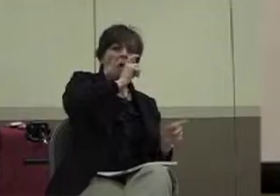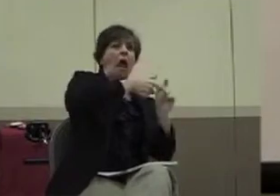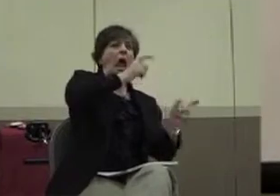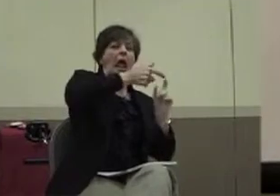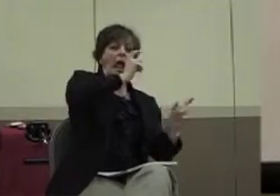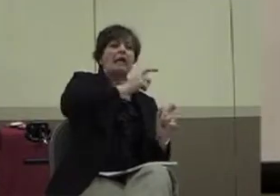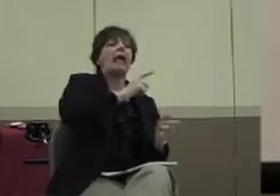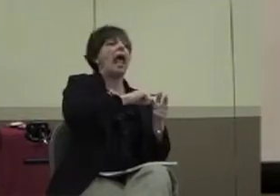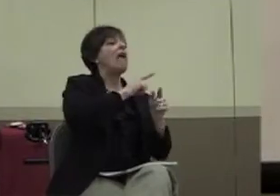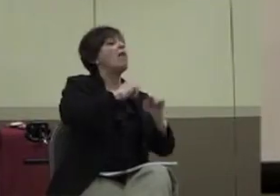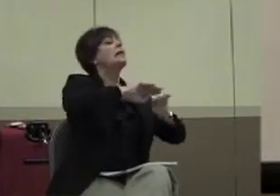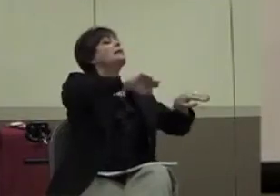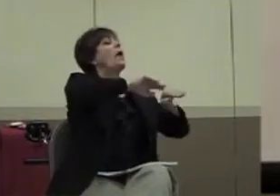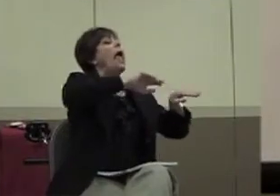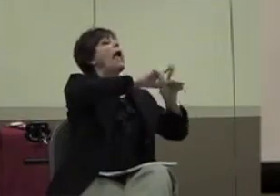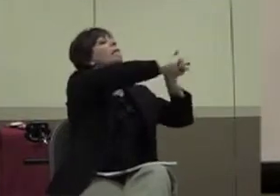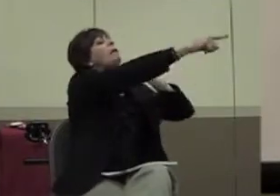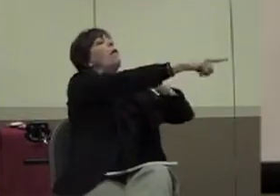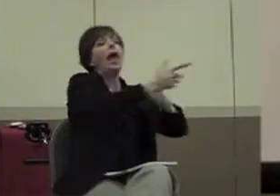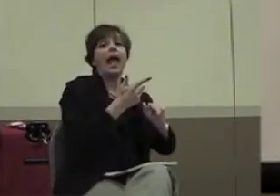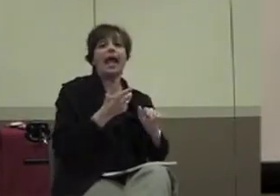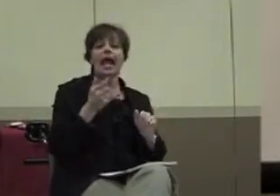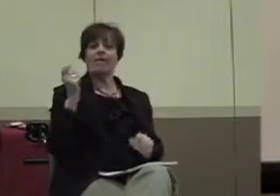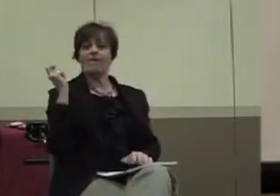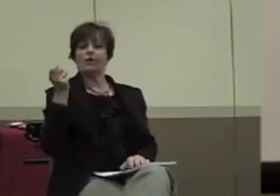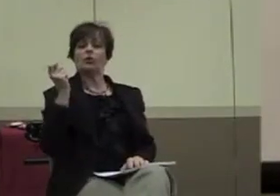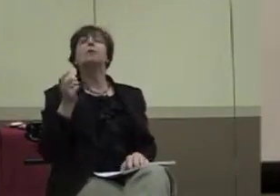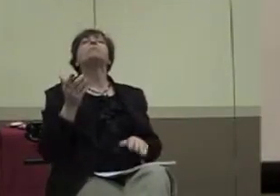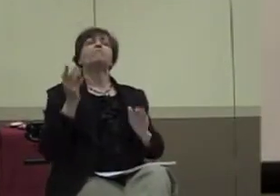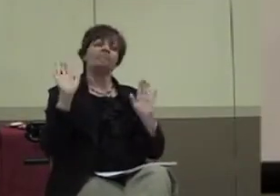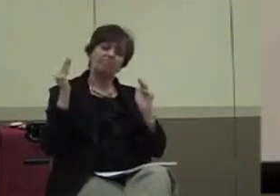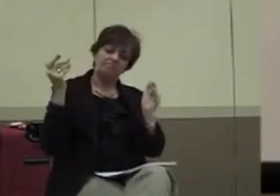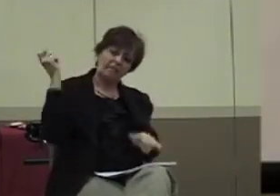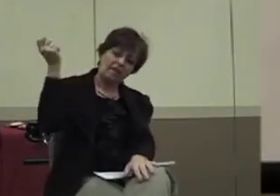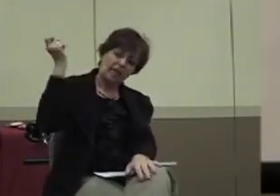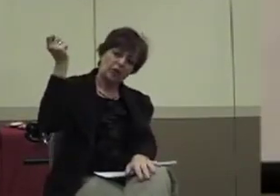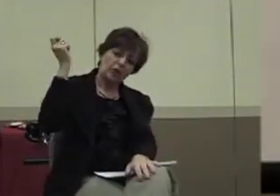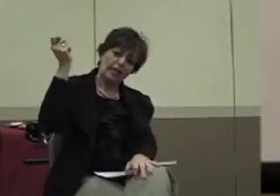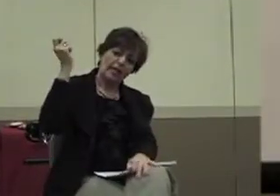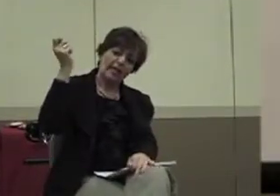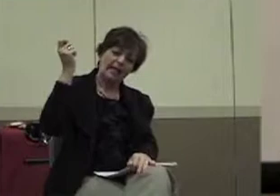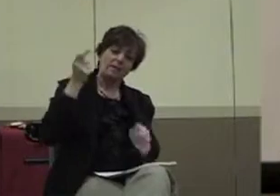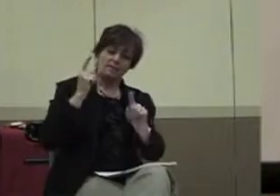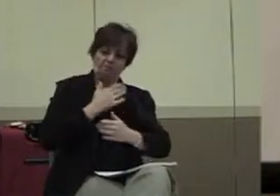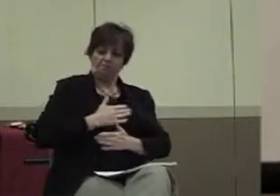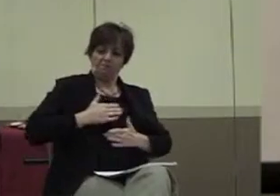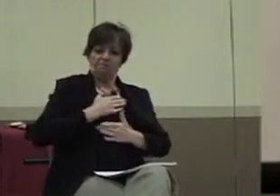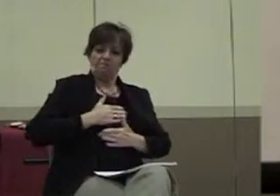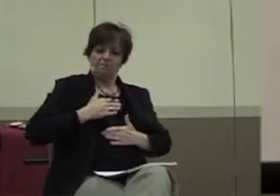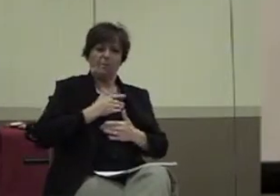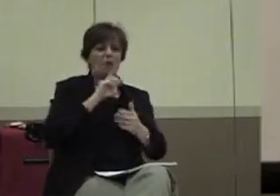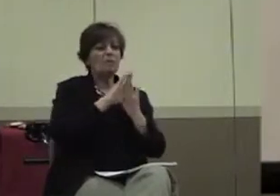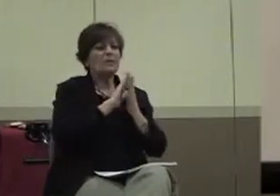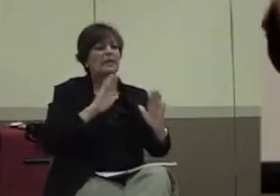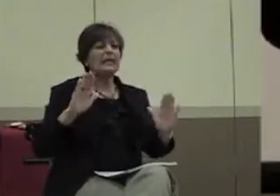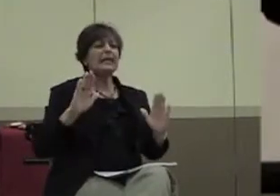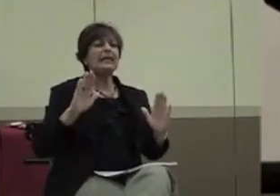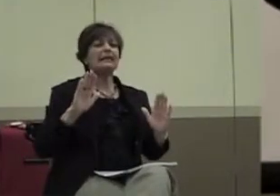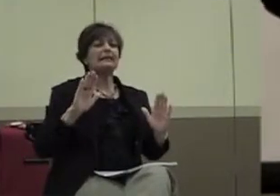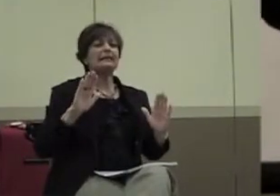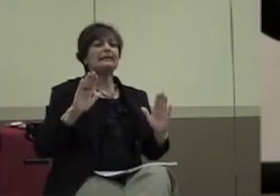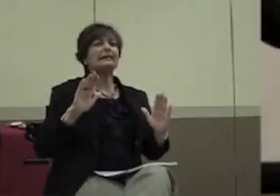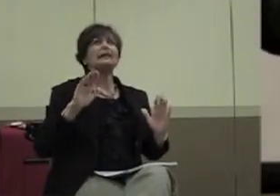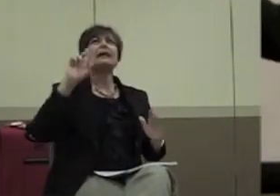swam rather crookedly away. And the fisherman went back to fishing. And just as he was enjoying the peace and solitude